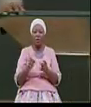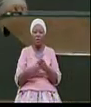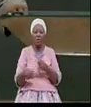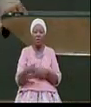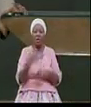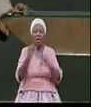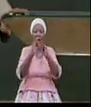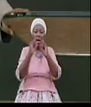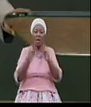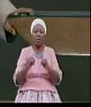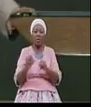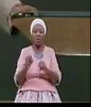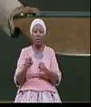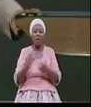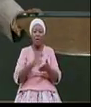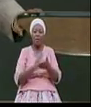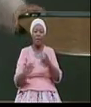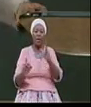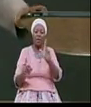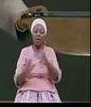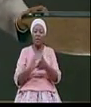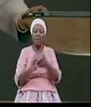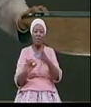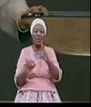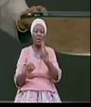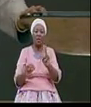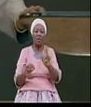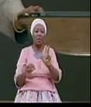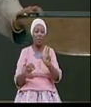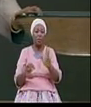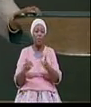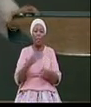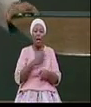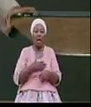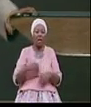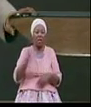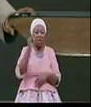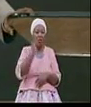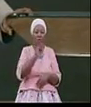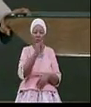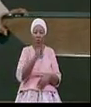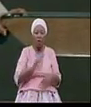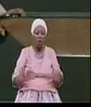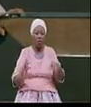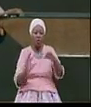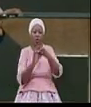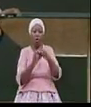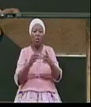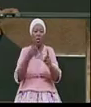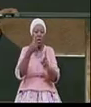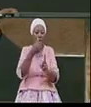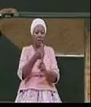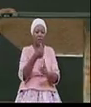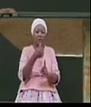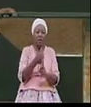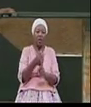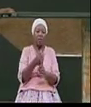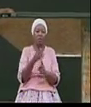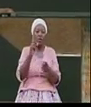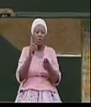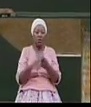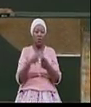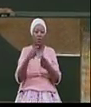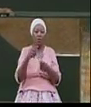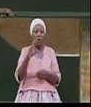Then in verse 3 it says, and Israel joined himself